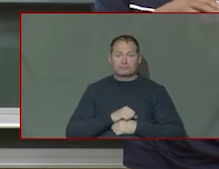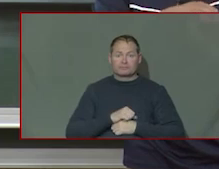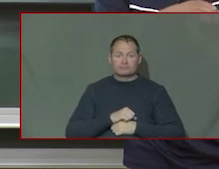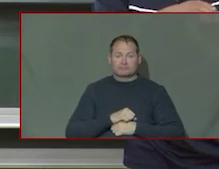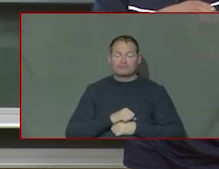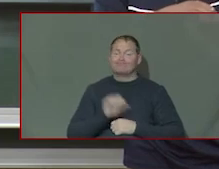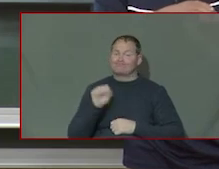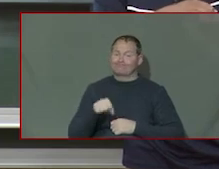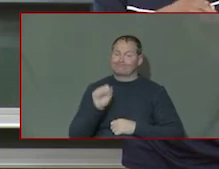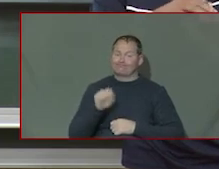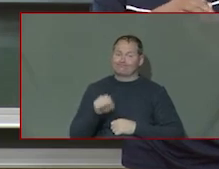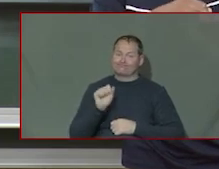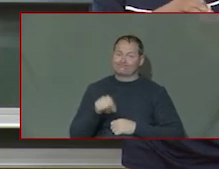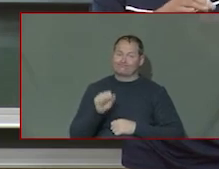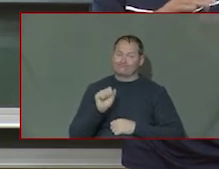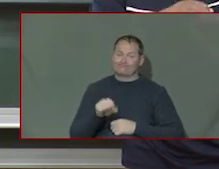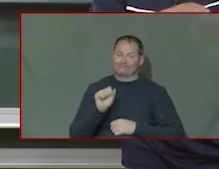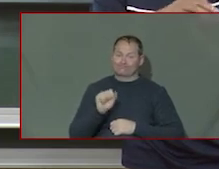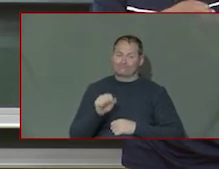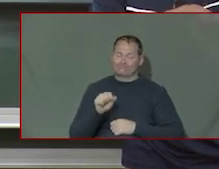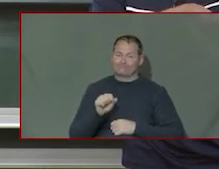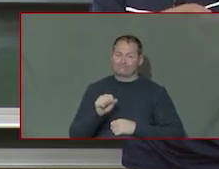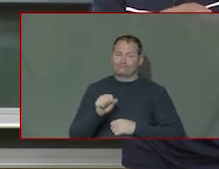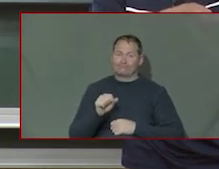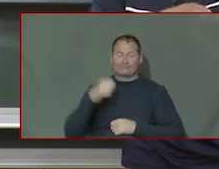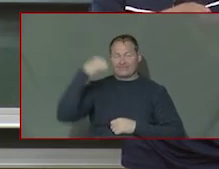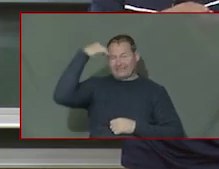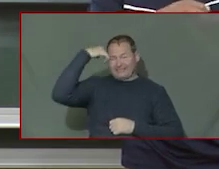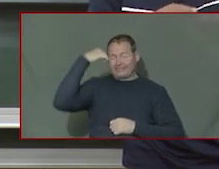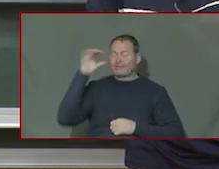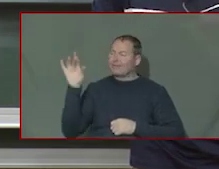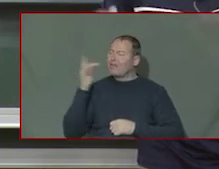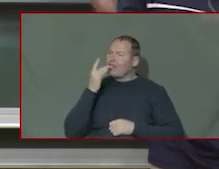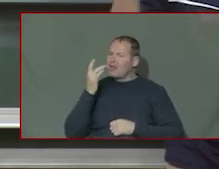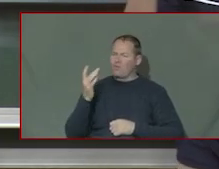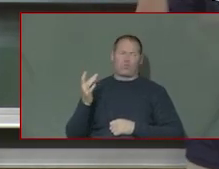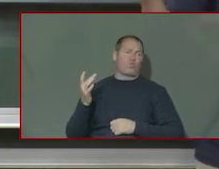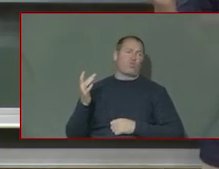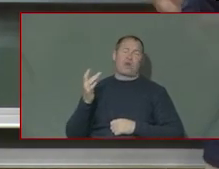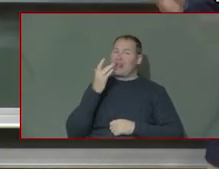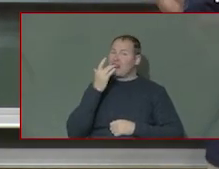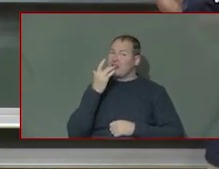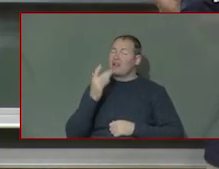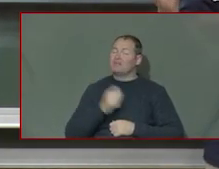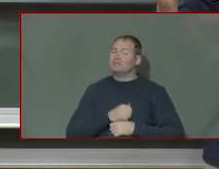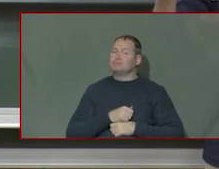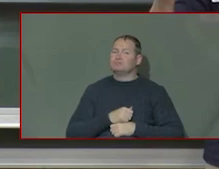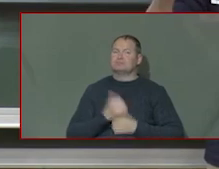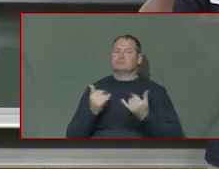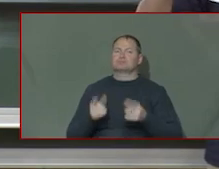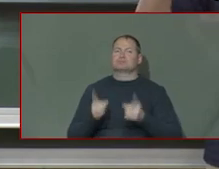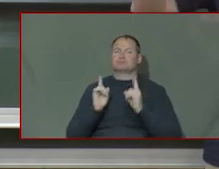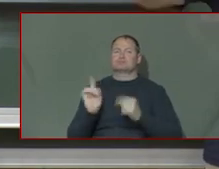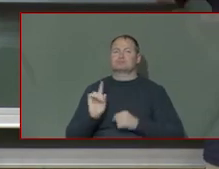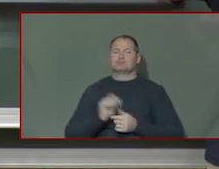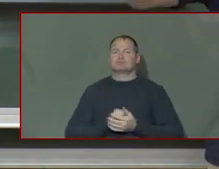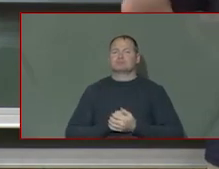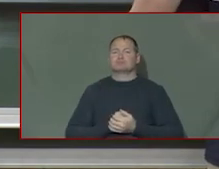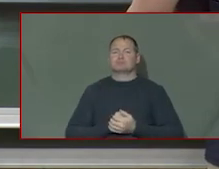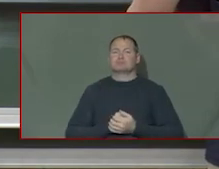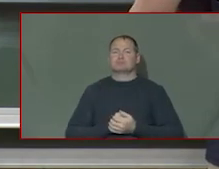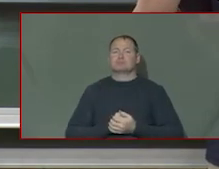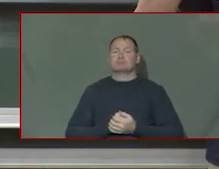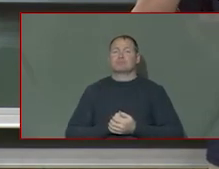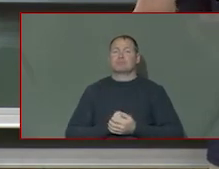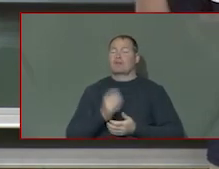Yes, we do. Our sweat is salty. So then what's the danger of that? You cannot have too high salt